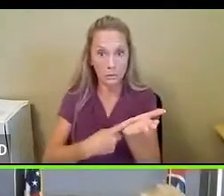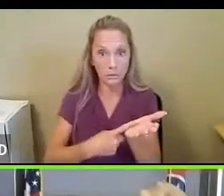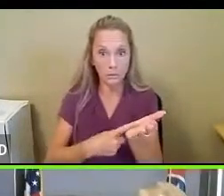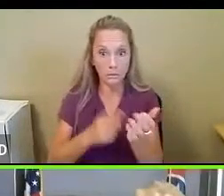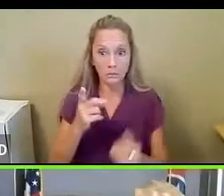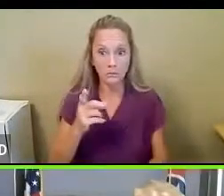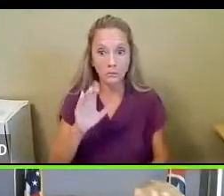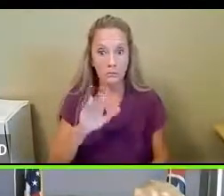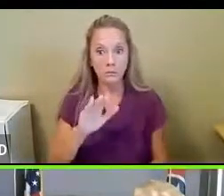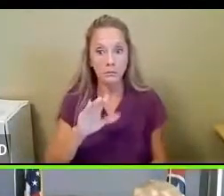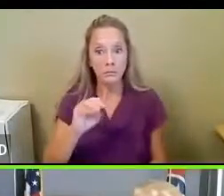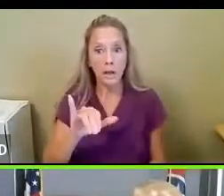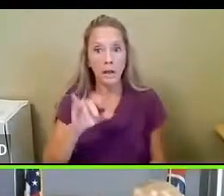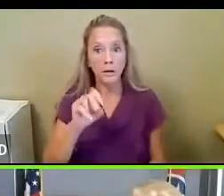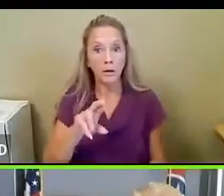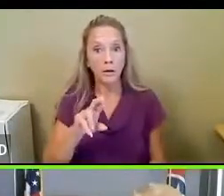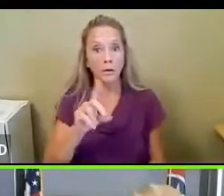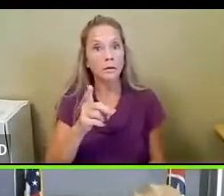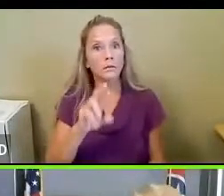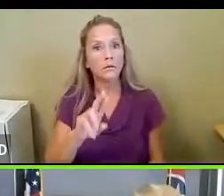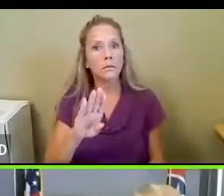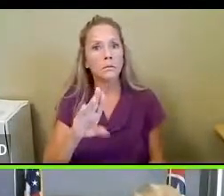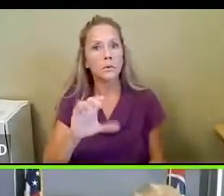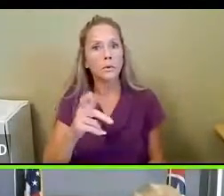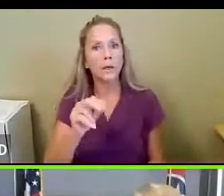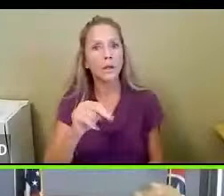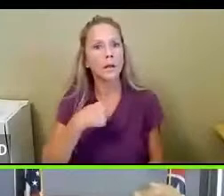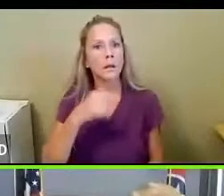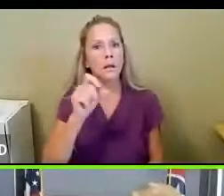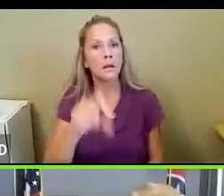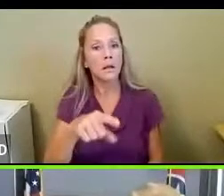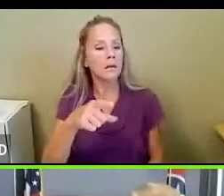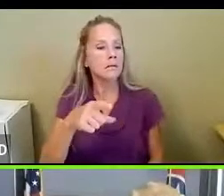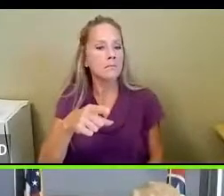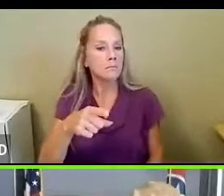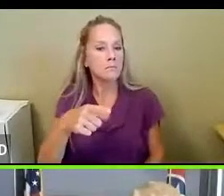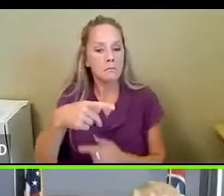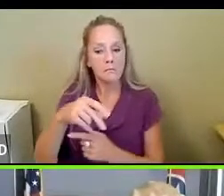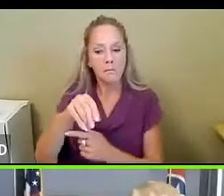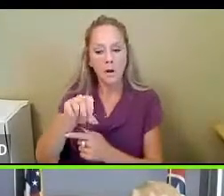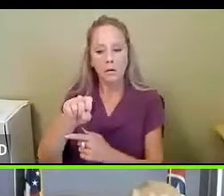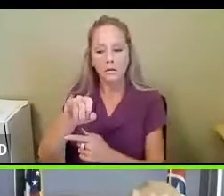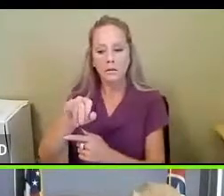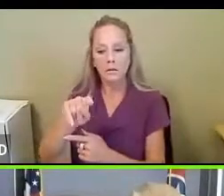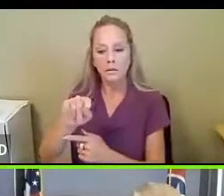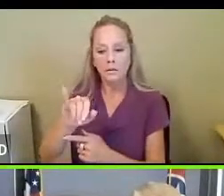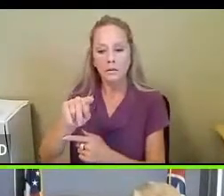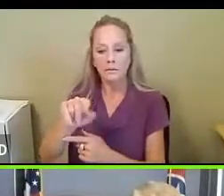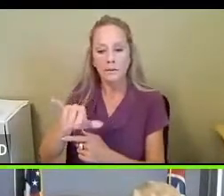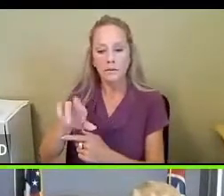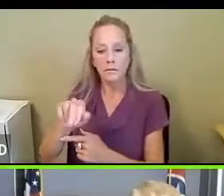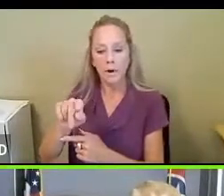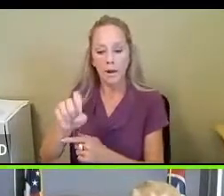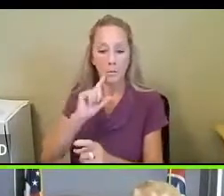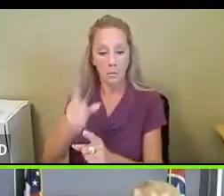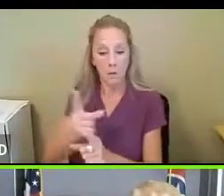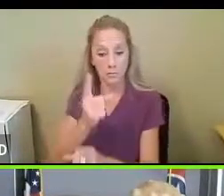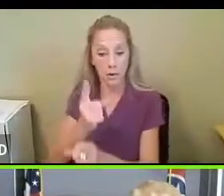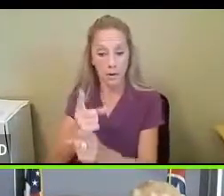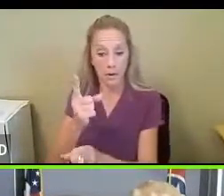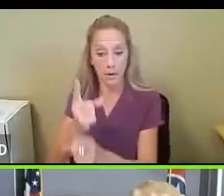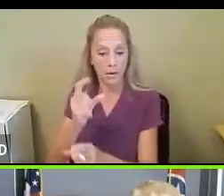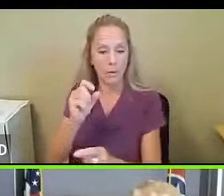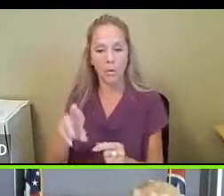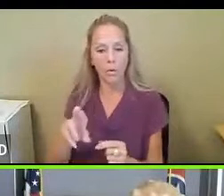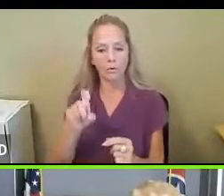Dr. Buchanan, how comfortable are you that the positivity rate is going to be accurate, or should it be more of a